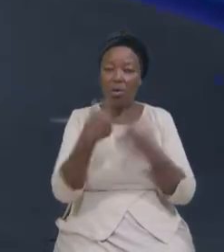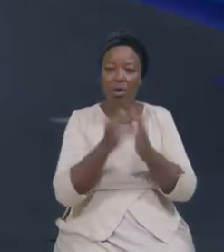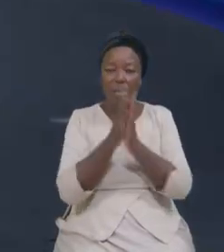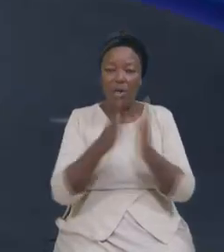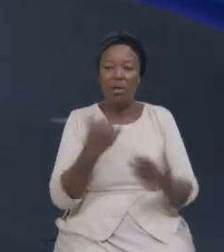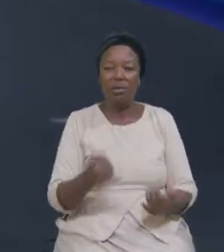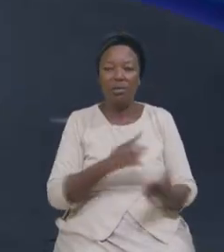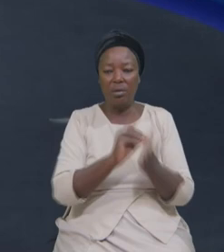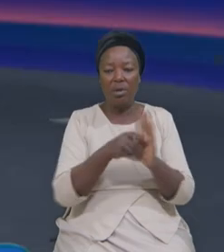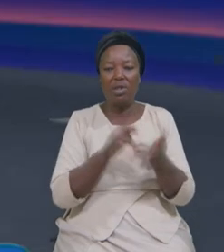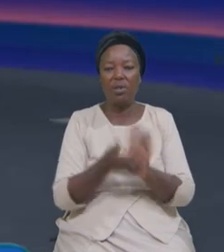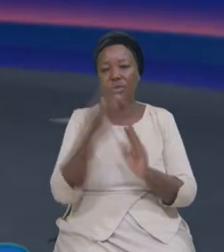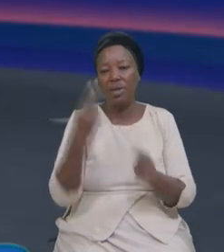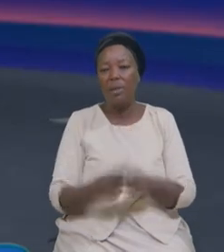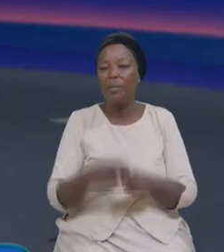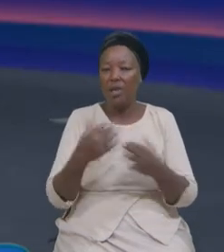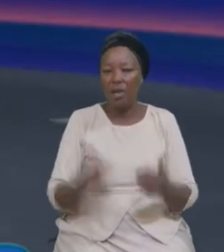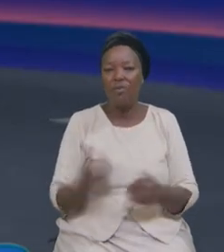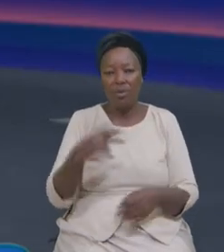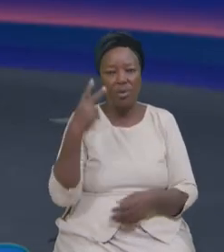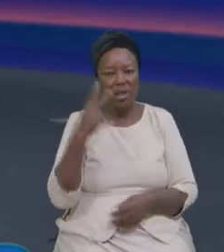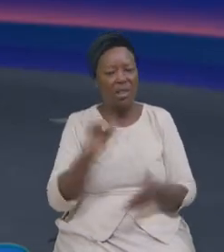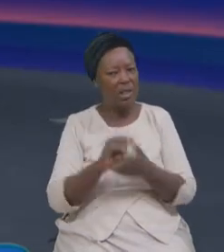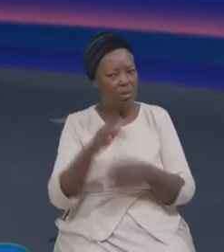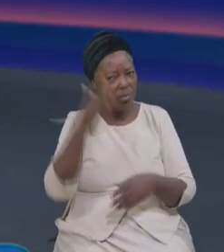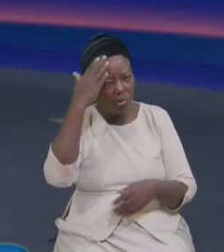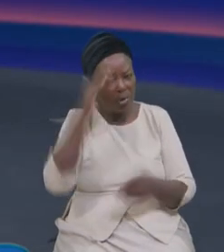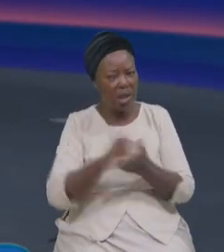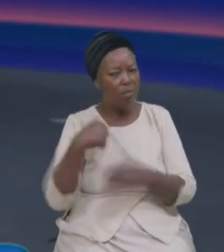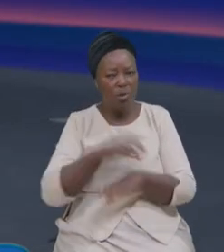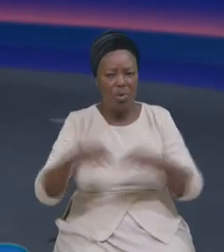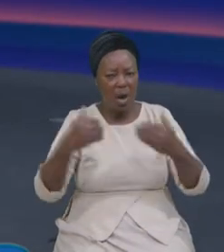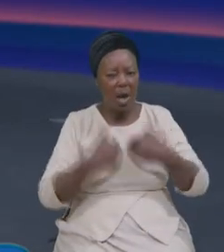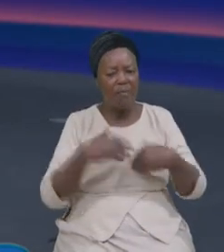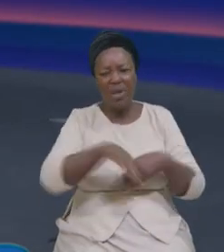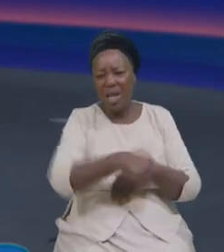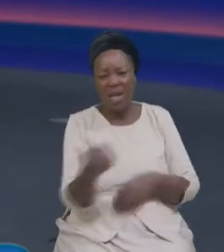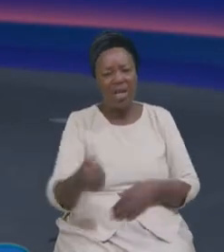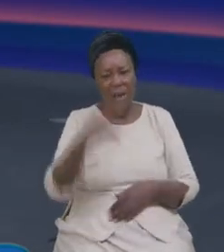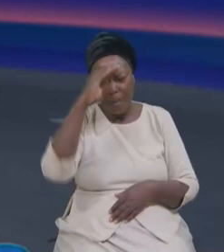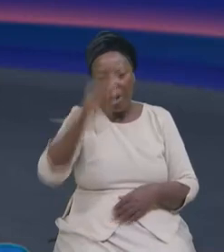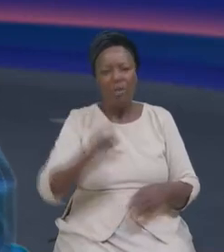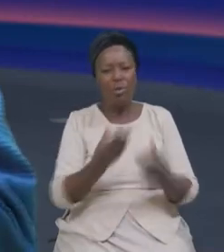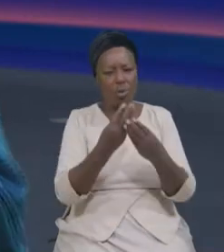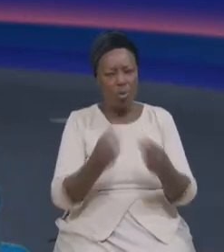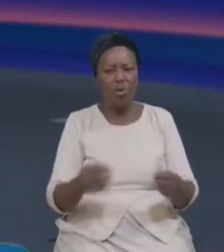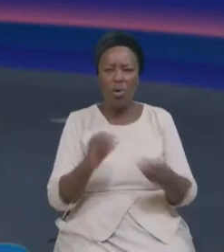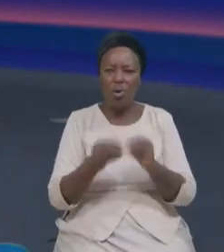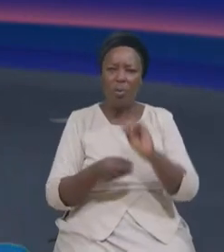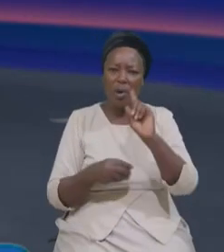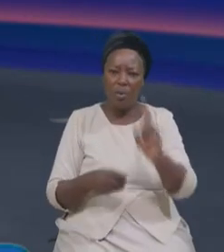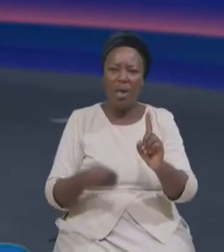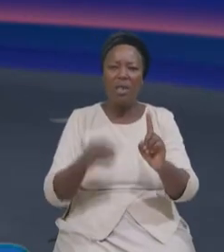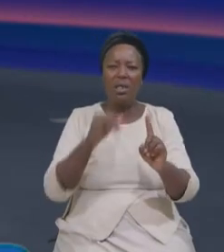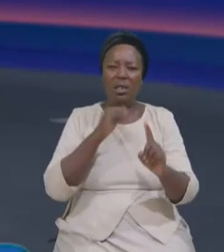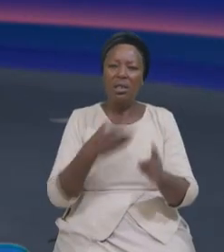you, problems we have, that we do not have any human solution. Number one, there